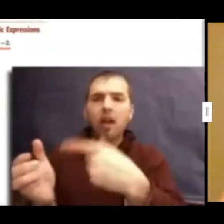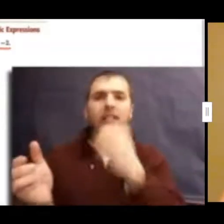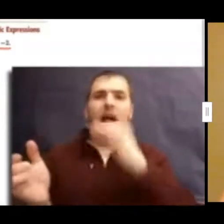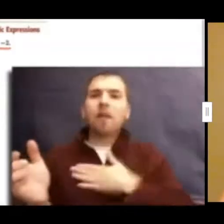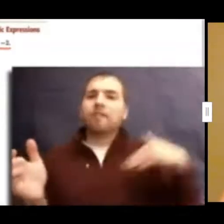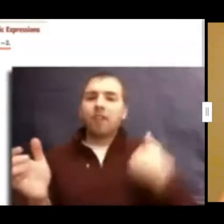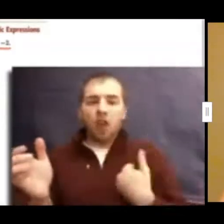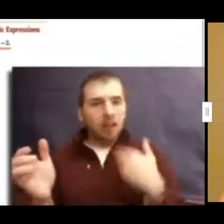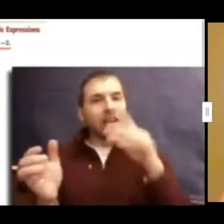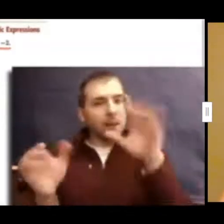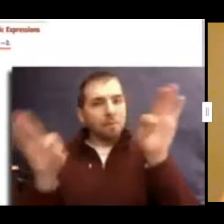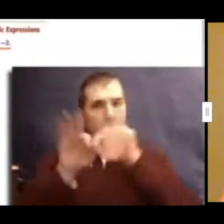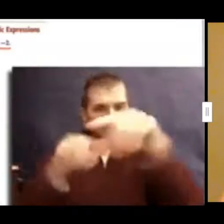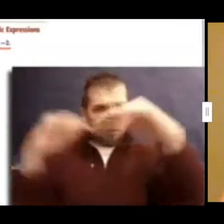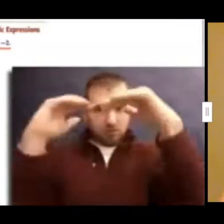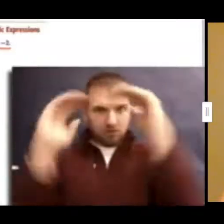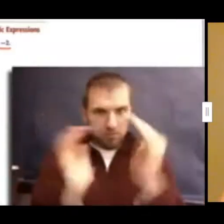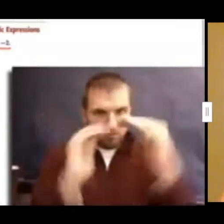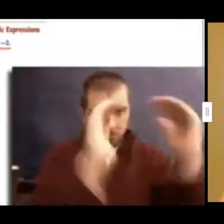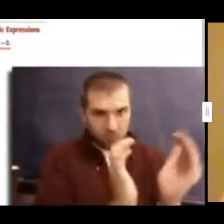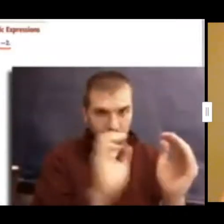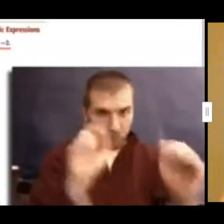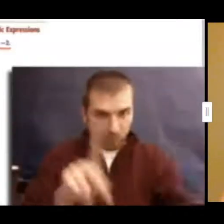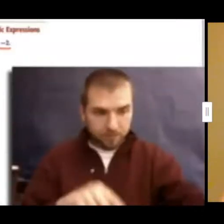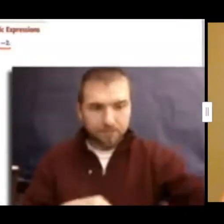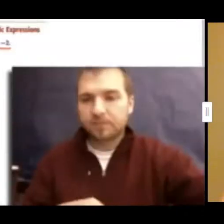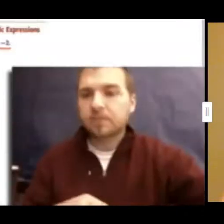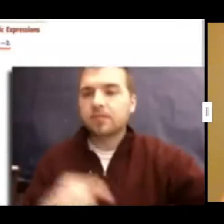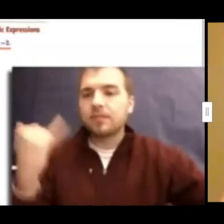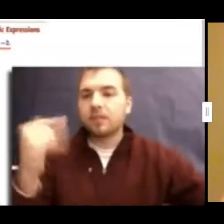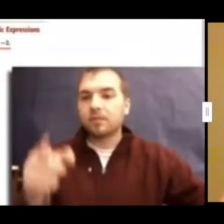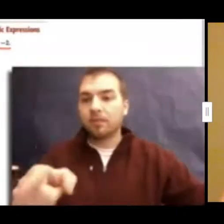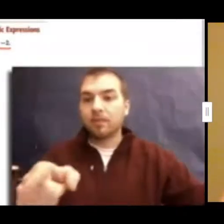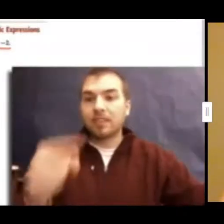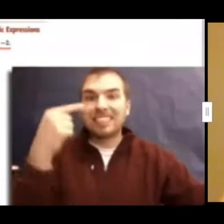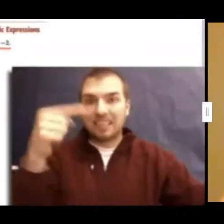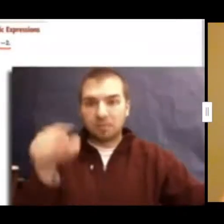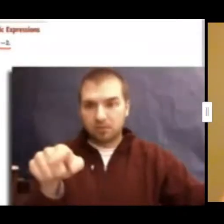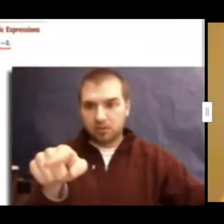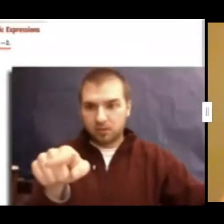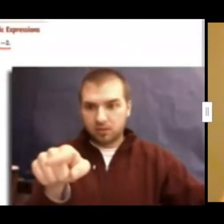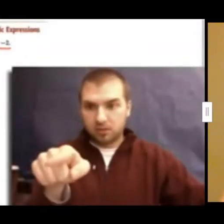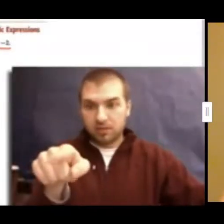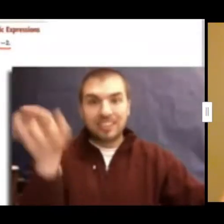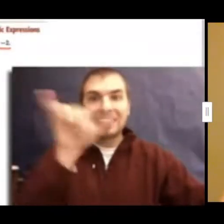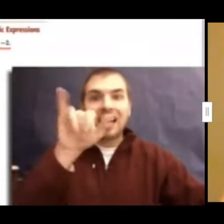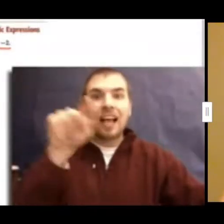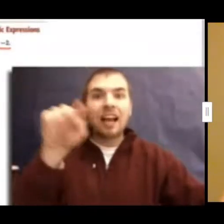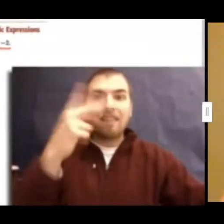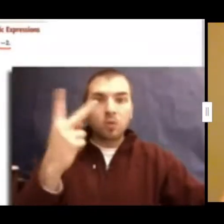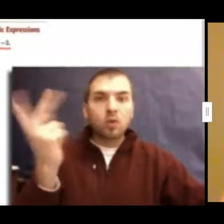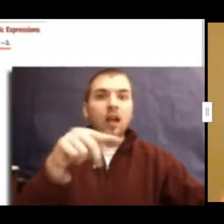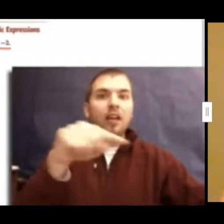calculator. And then you won't have to show me that you have the wrong answer, and well, we can just have the correct answer. So make sure you use